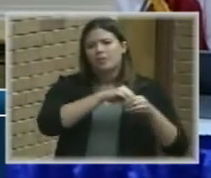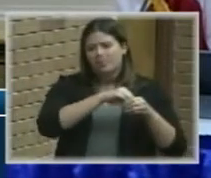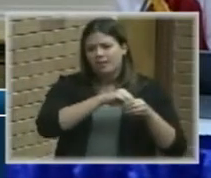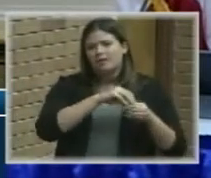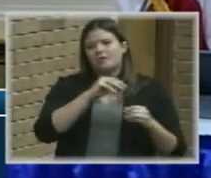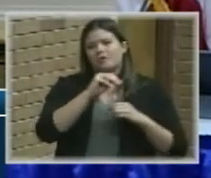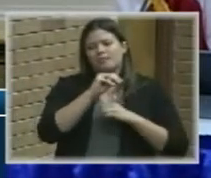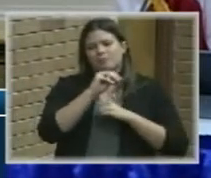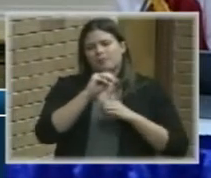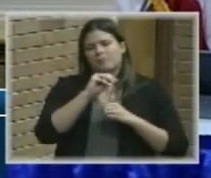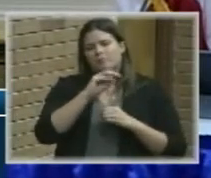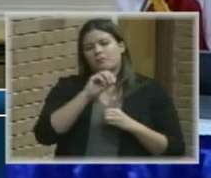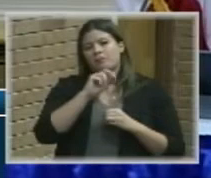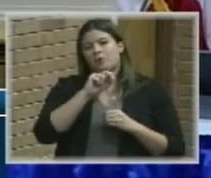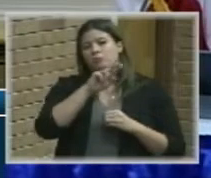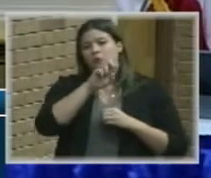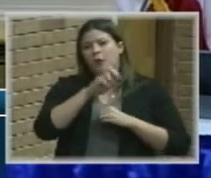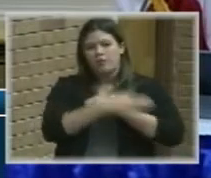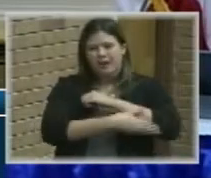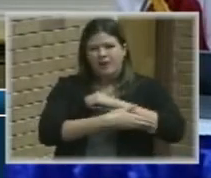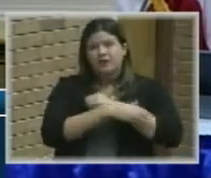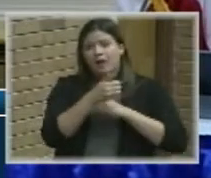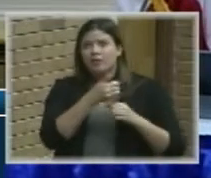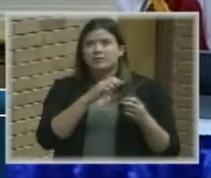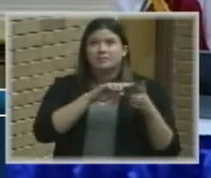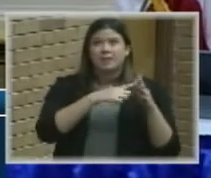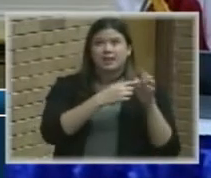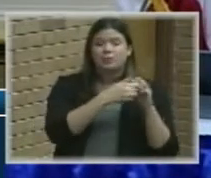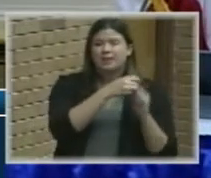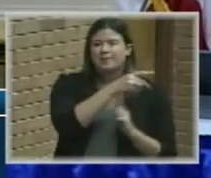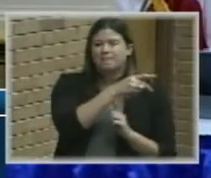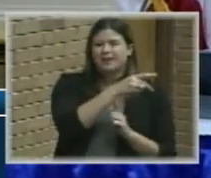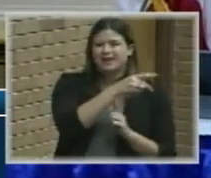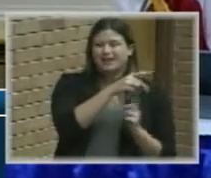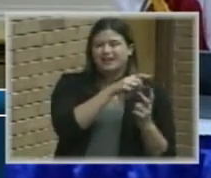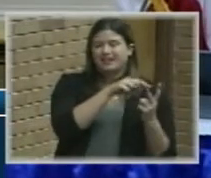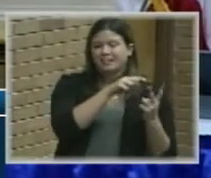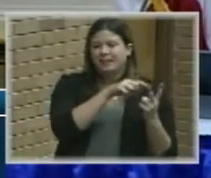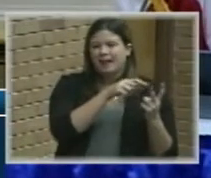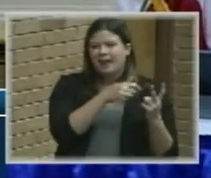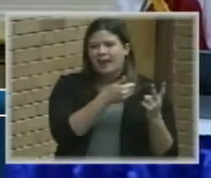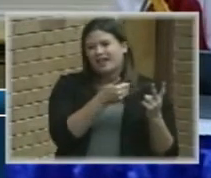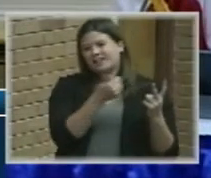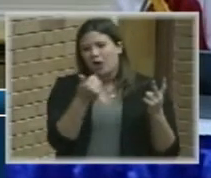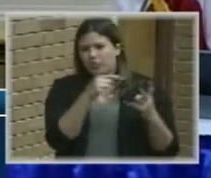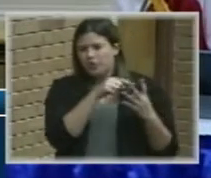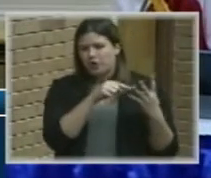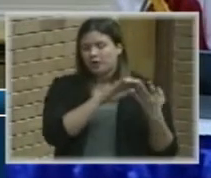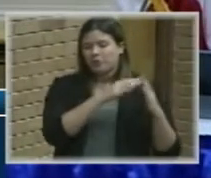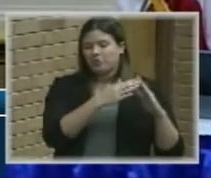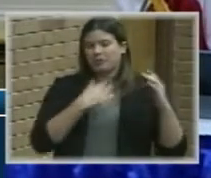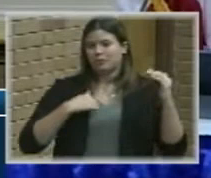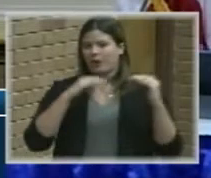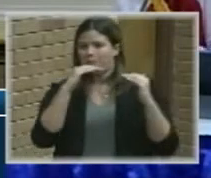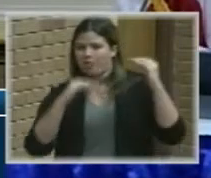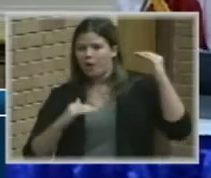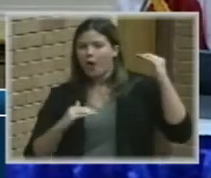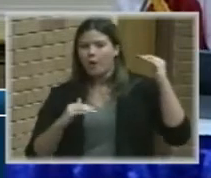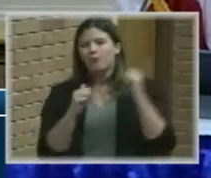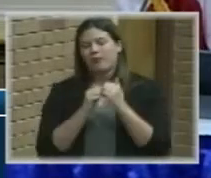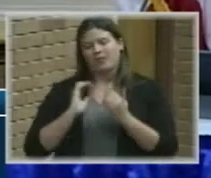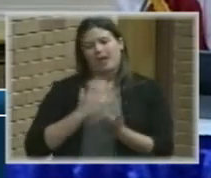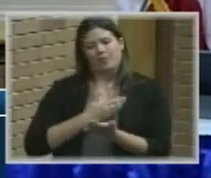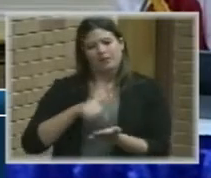ones that begin with the letter P and otherwise, far below those other communities. Finally,